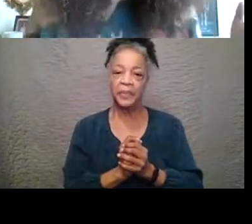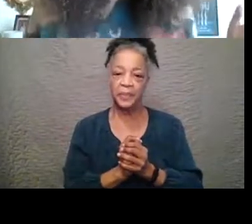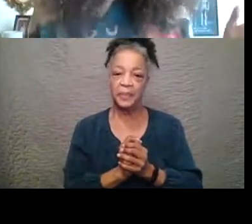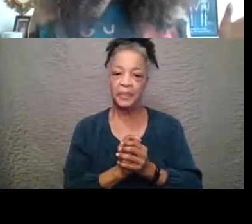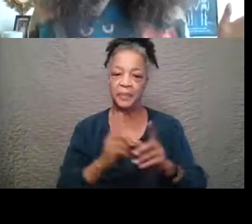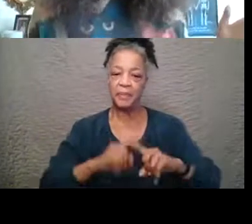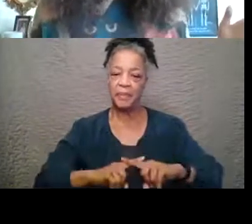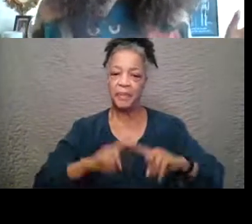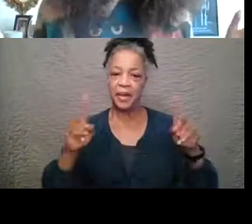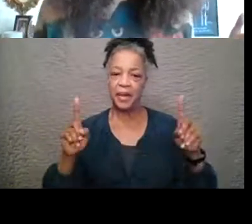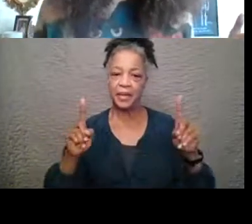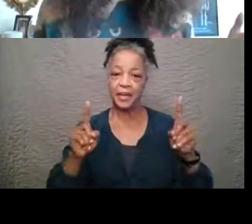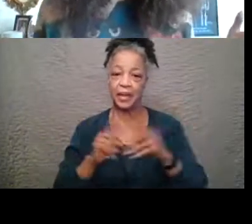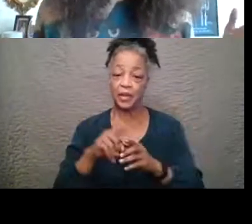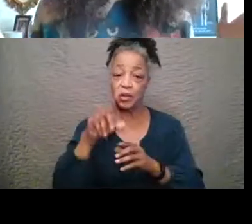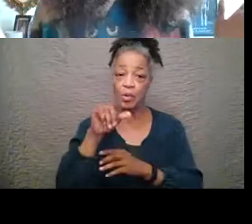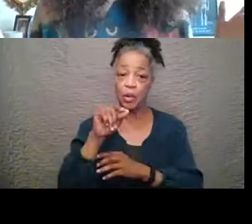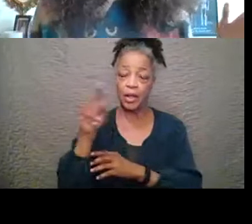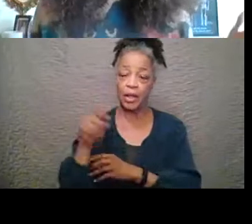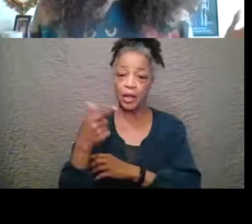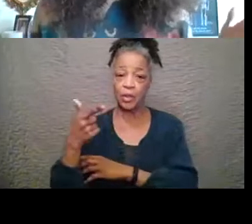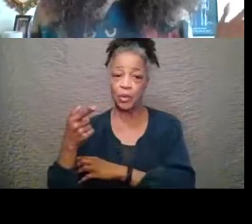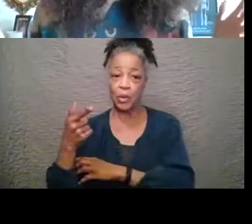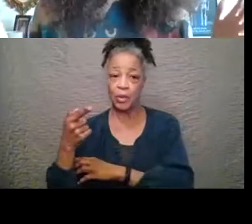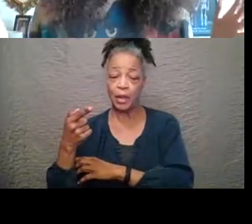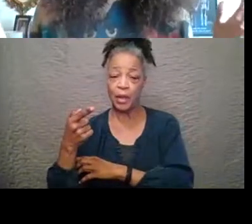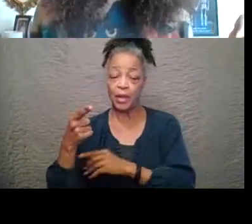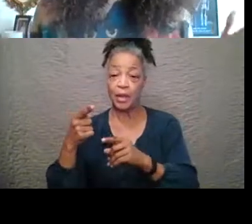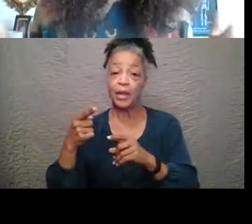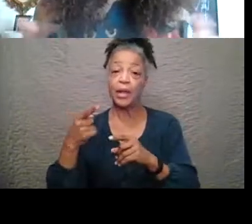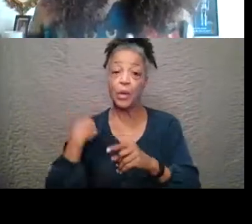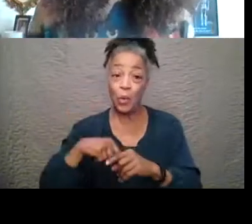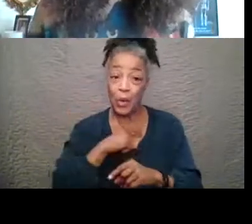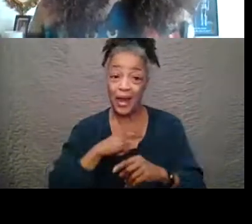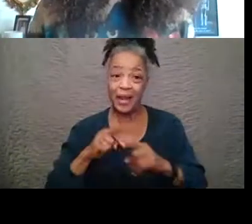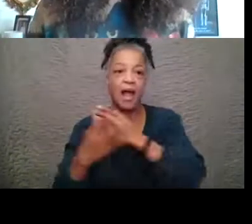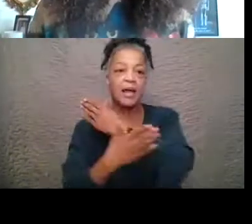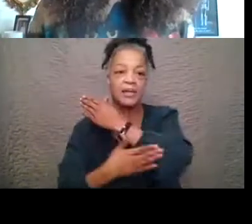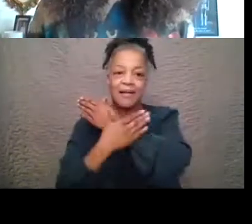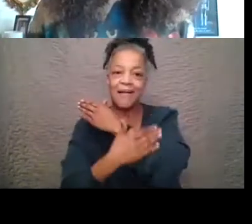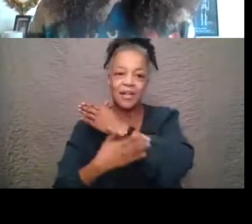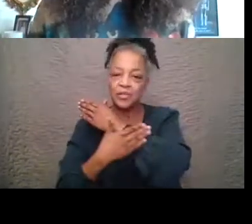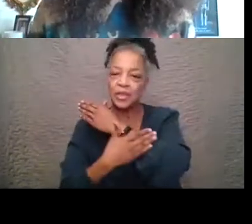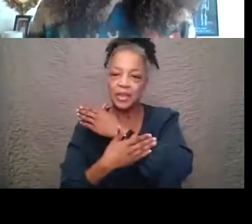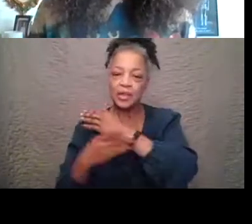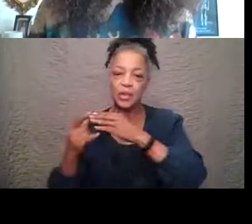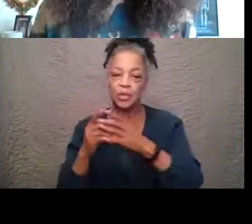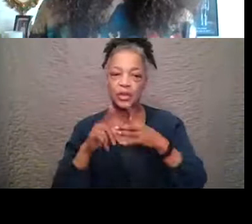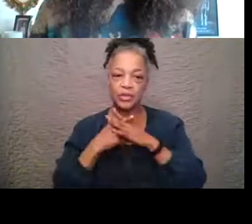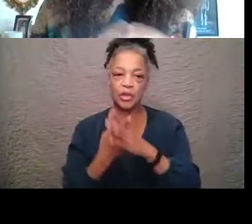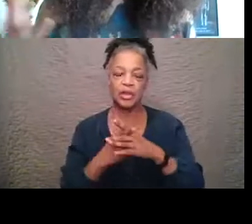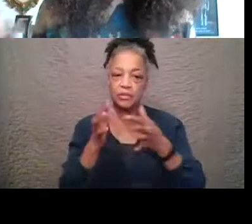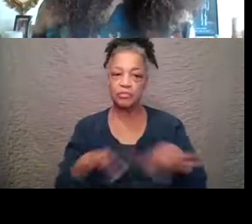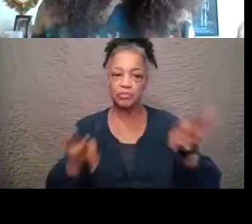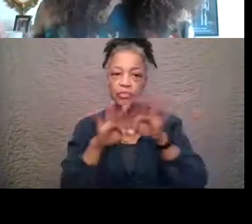we had in 2021, as a country, we embarked on some really critical conversations